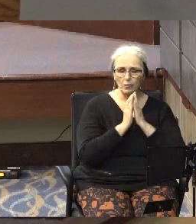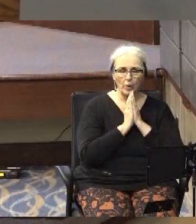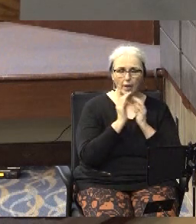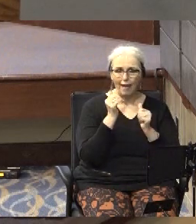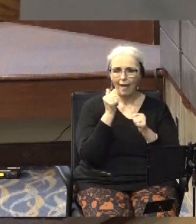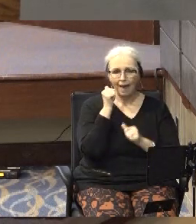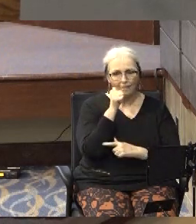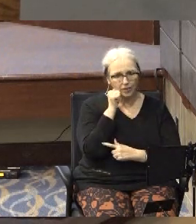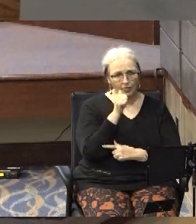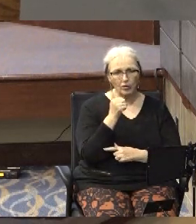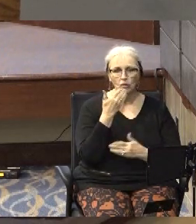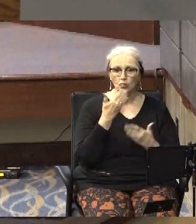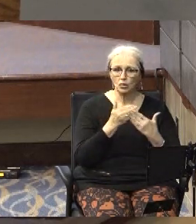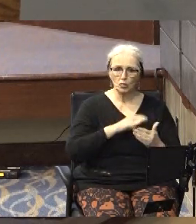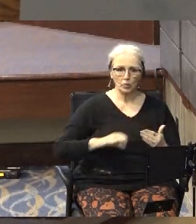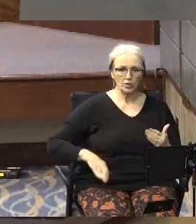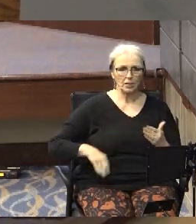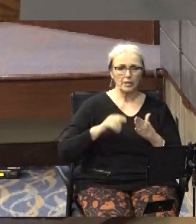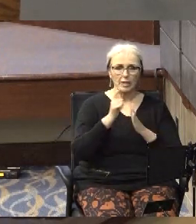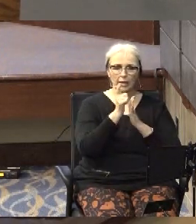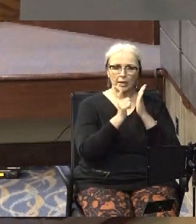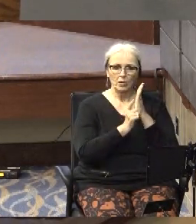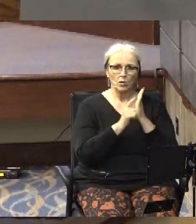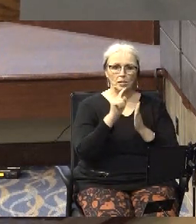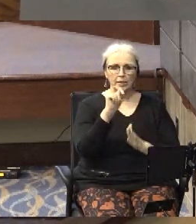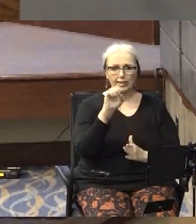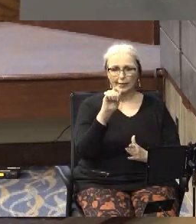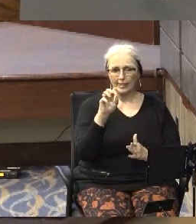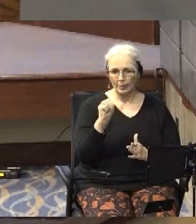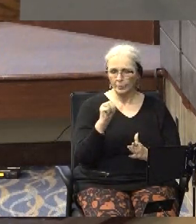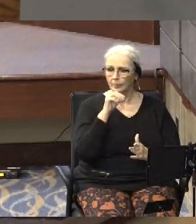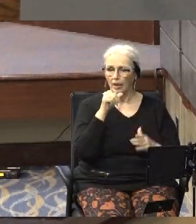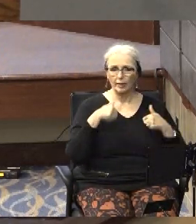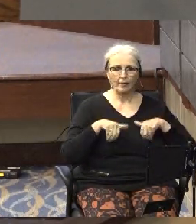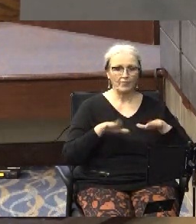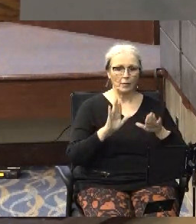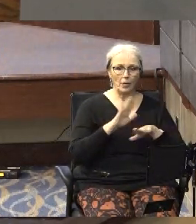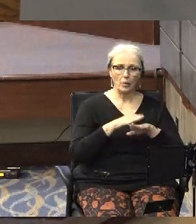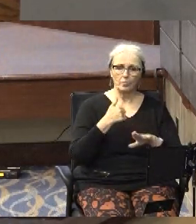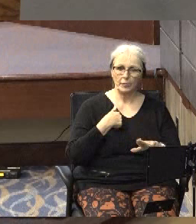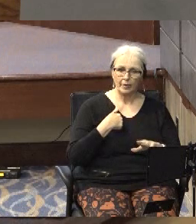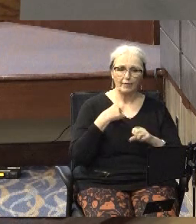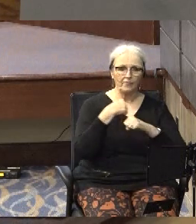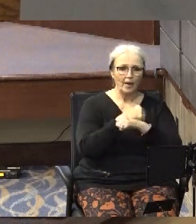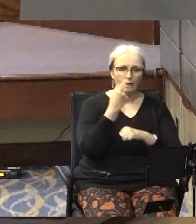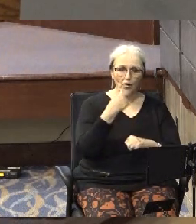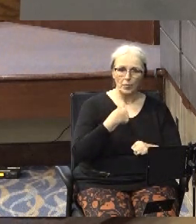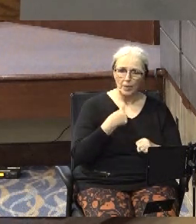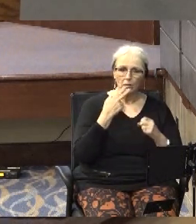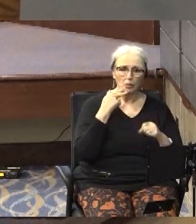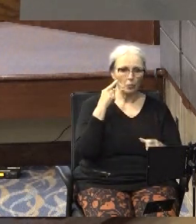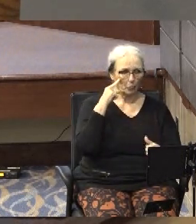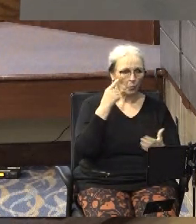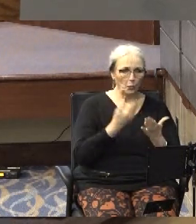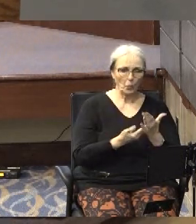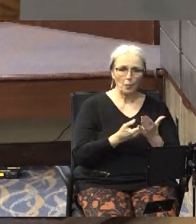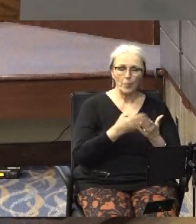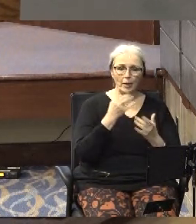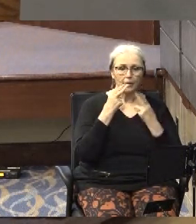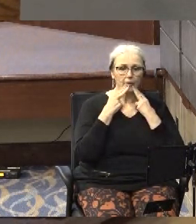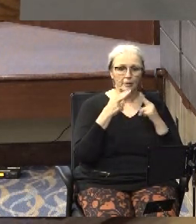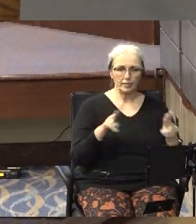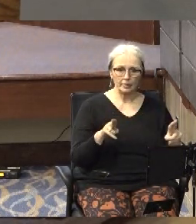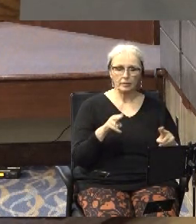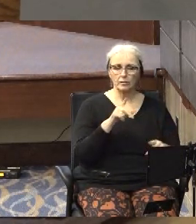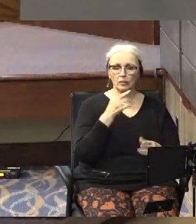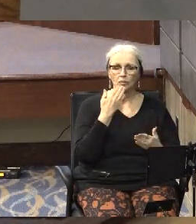Christian legal team that wouldn't give up on me and fight for me to prove my innocence. The good Lord did just that. I kept